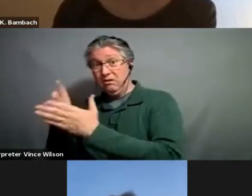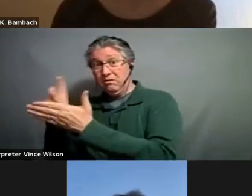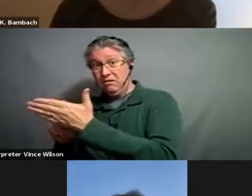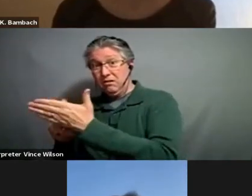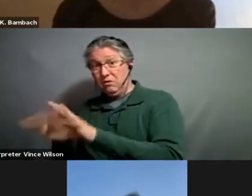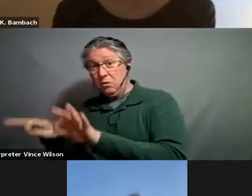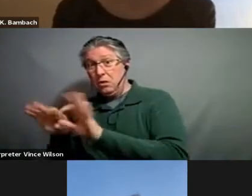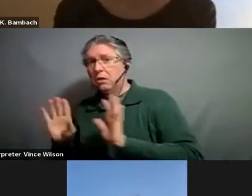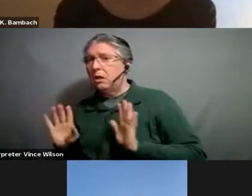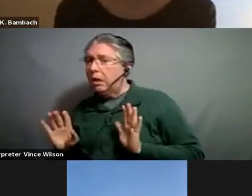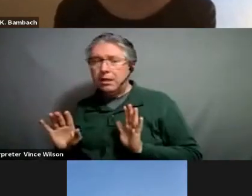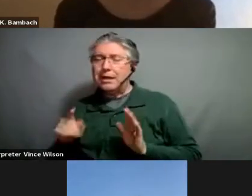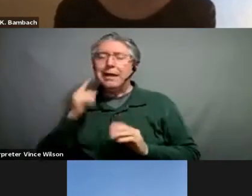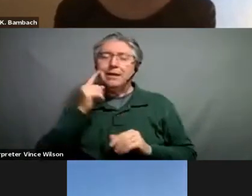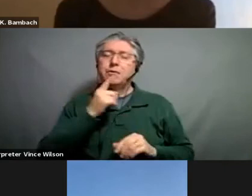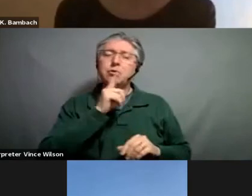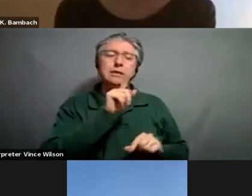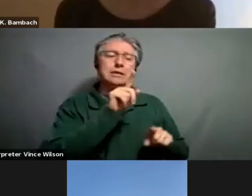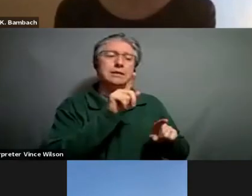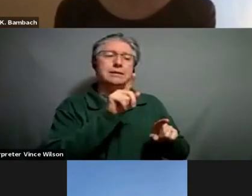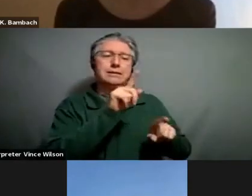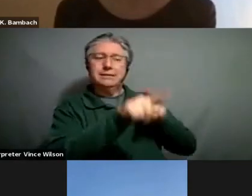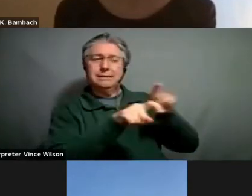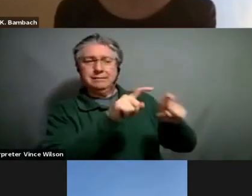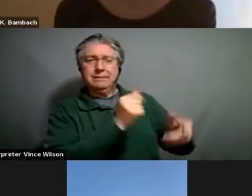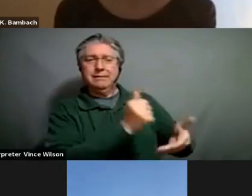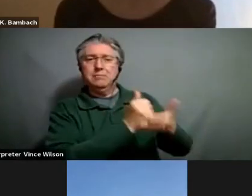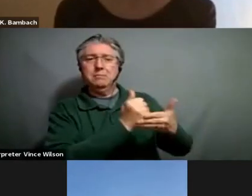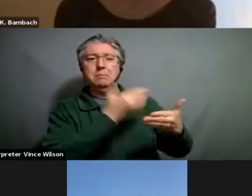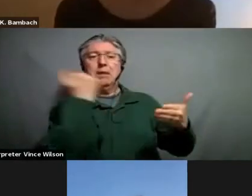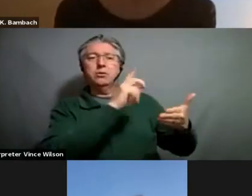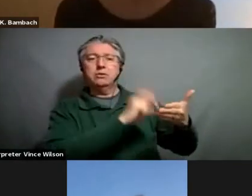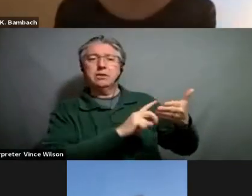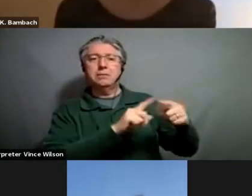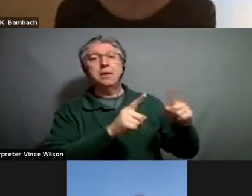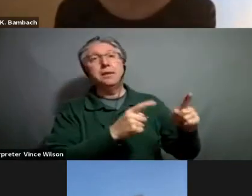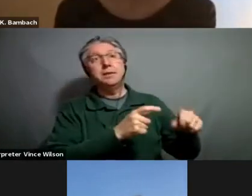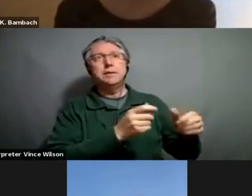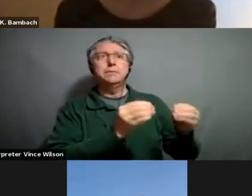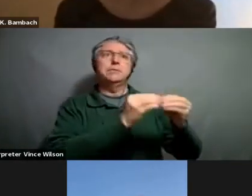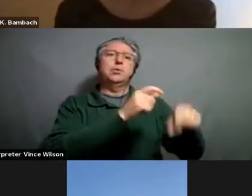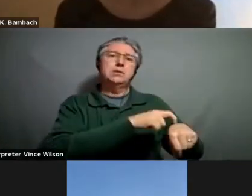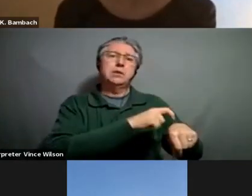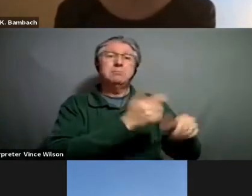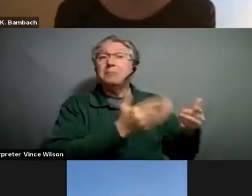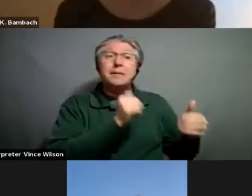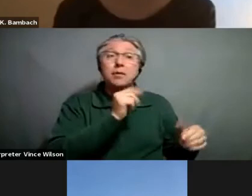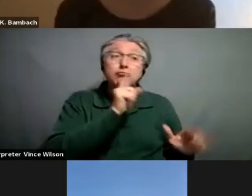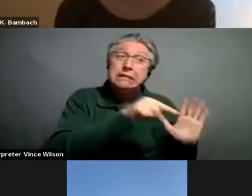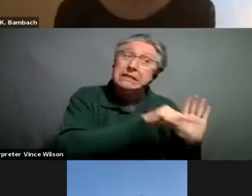do better design this time around, but it took longer, which may not be a con,